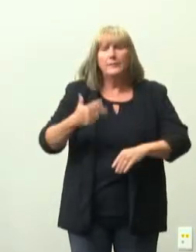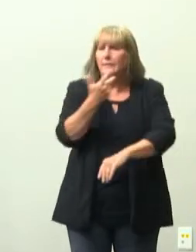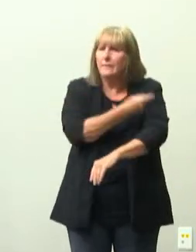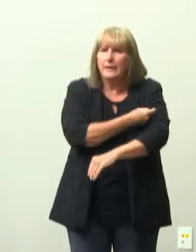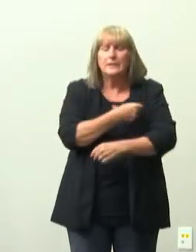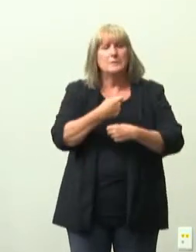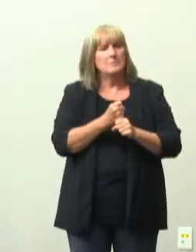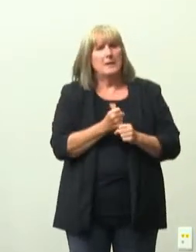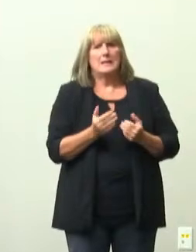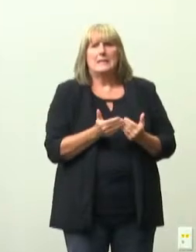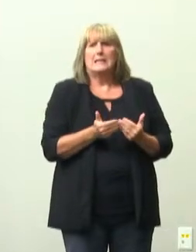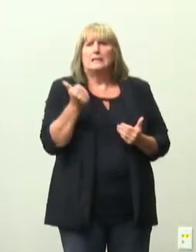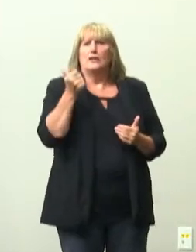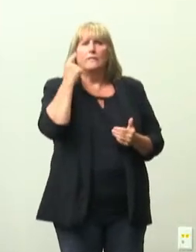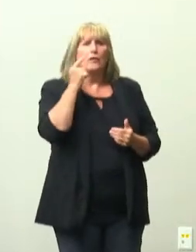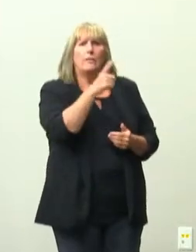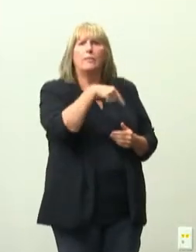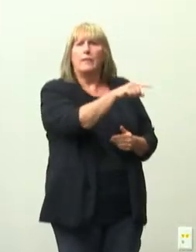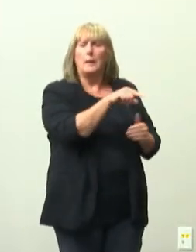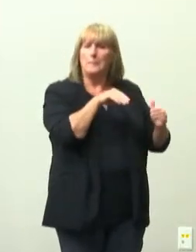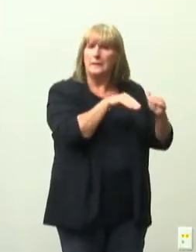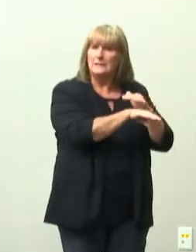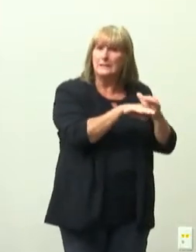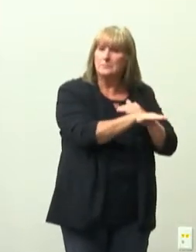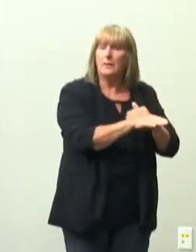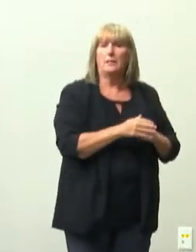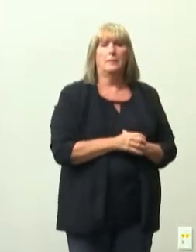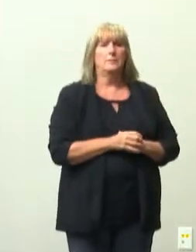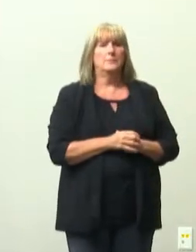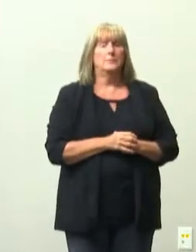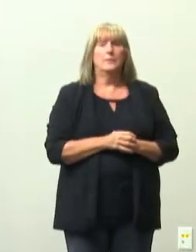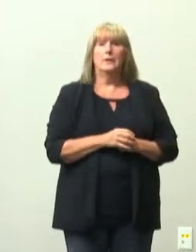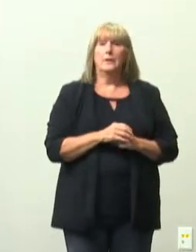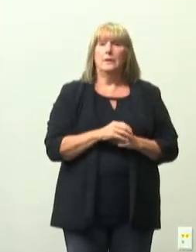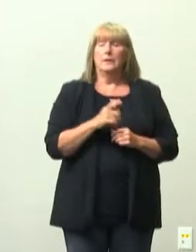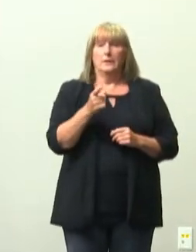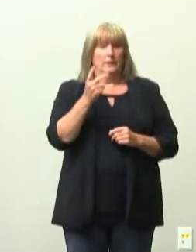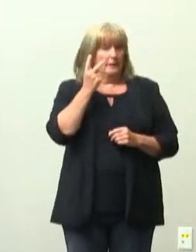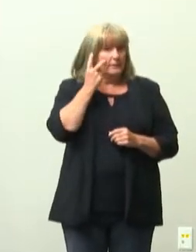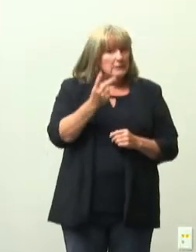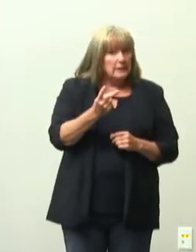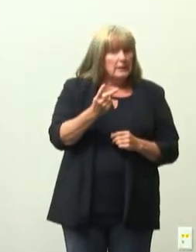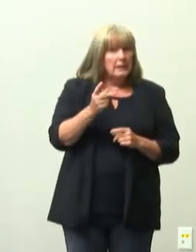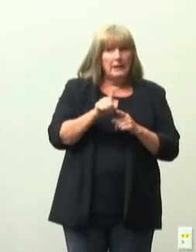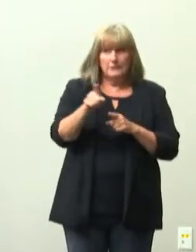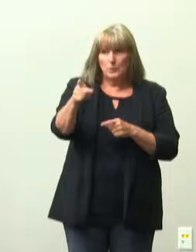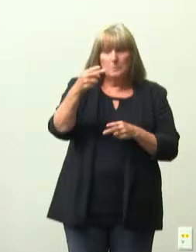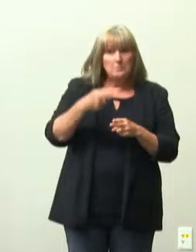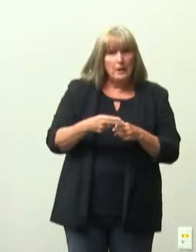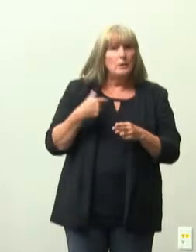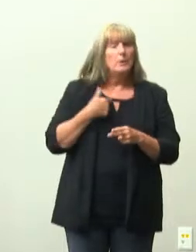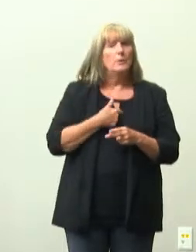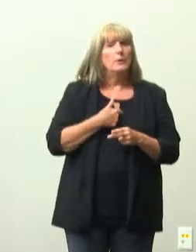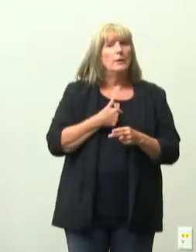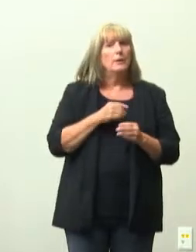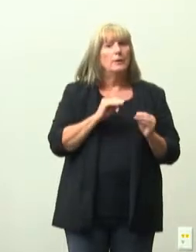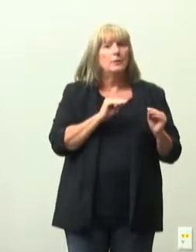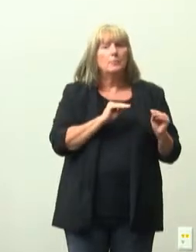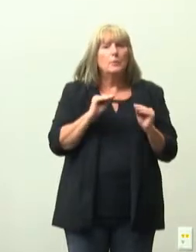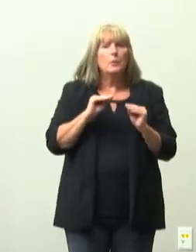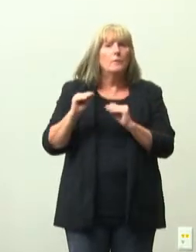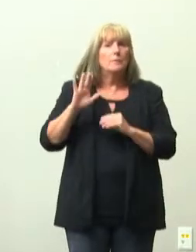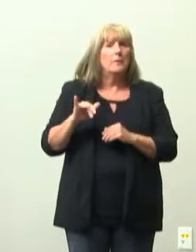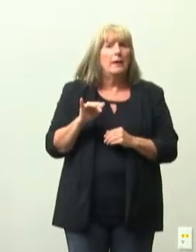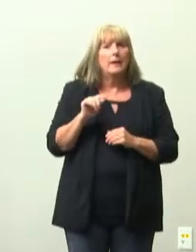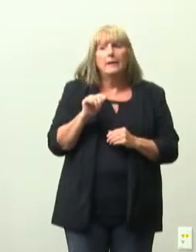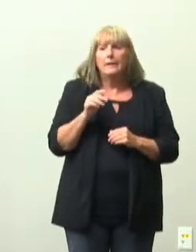more accessible. And instead of moving by large percentages, you've seen, as you mentioned, we're moving by tenths, and